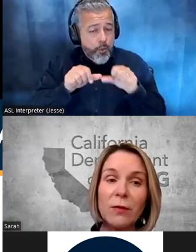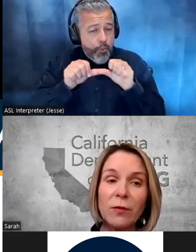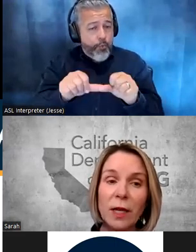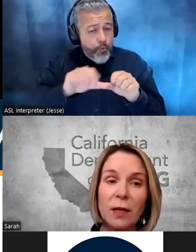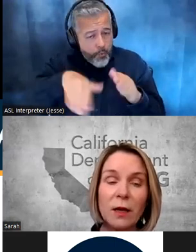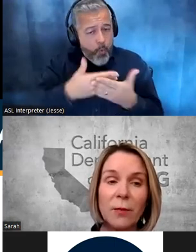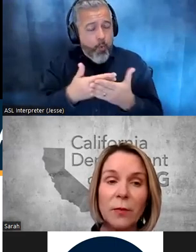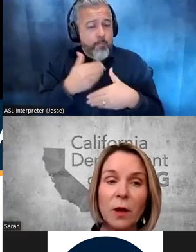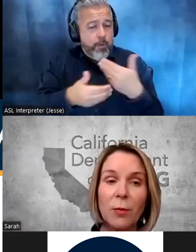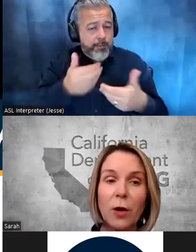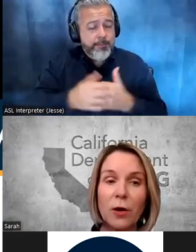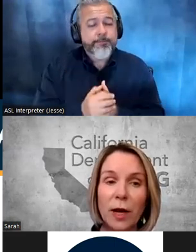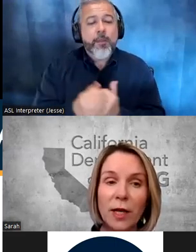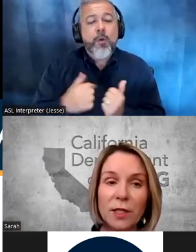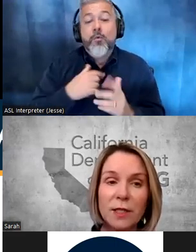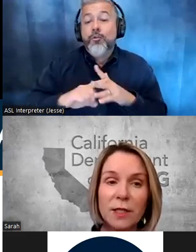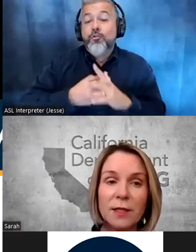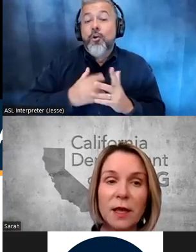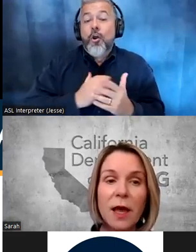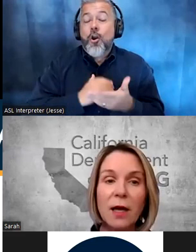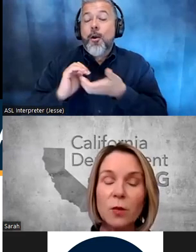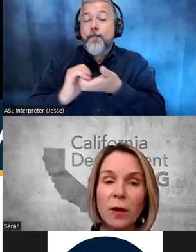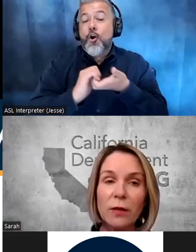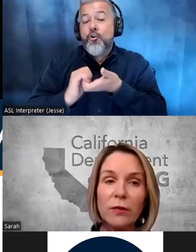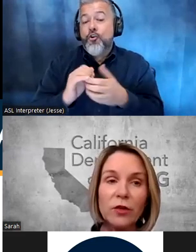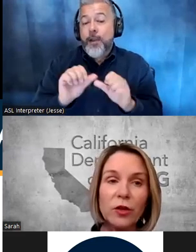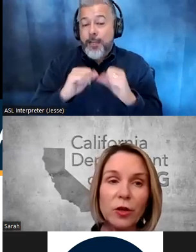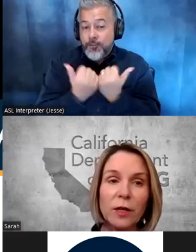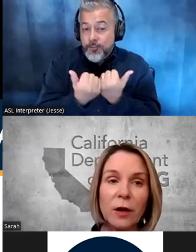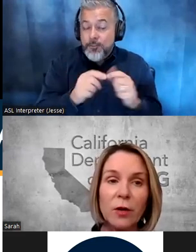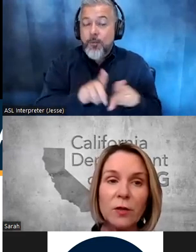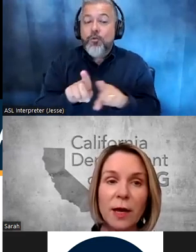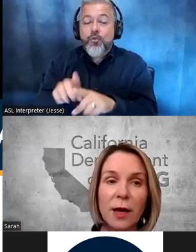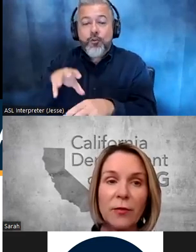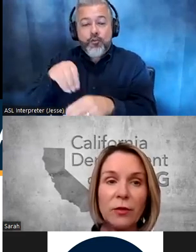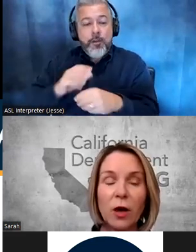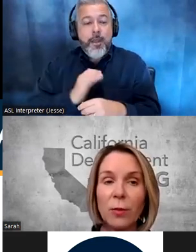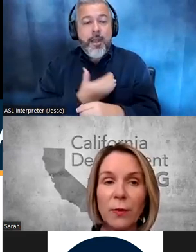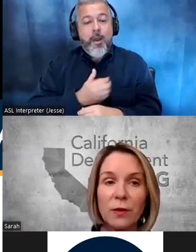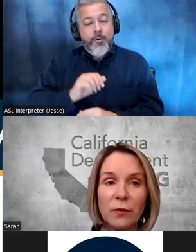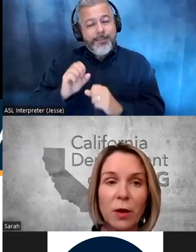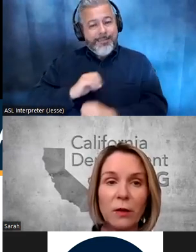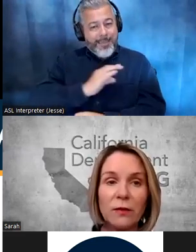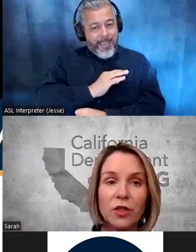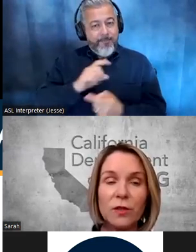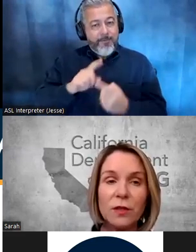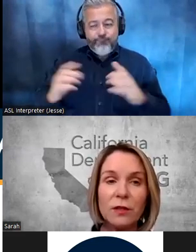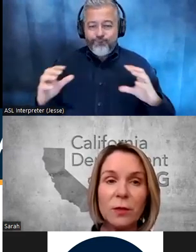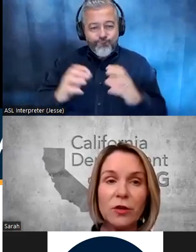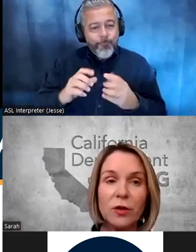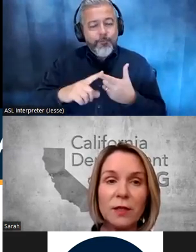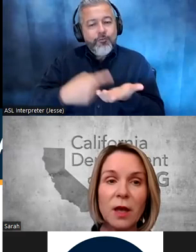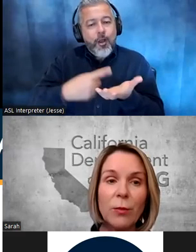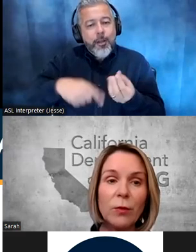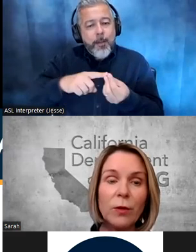will be convening our partner agencies as well as internally our own staff to talk about the different policy issues that need to